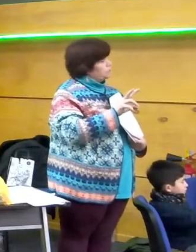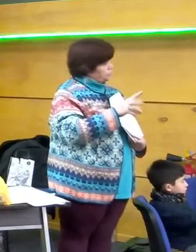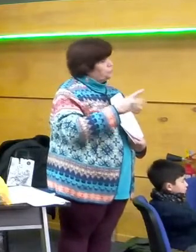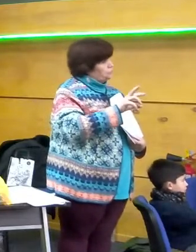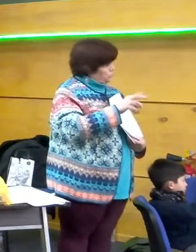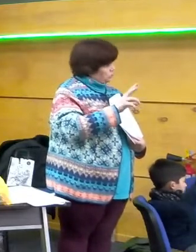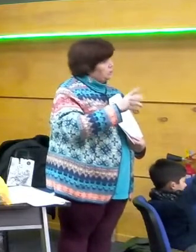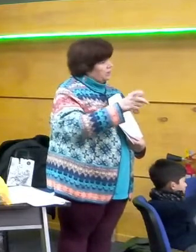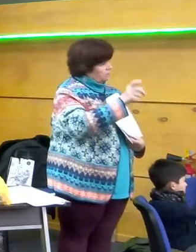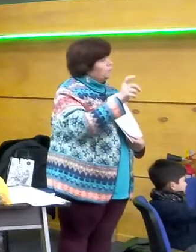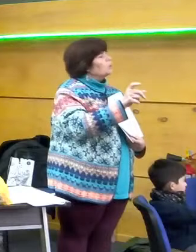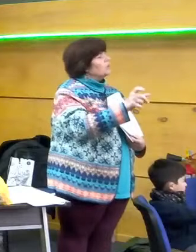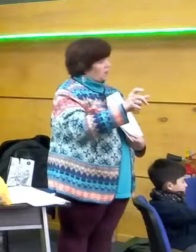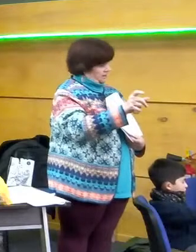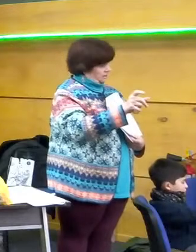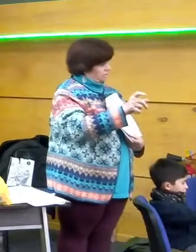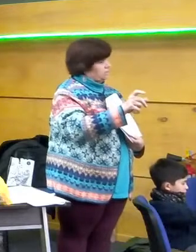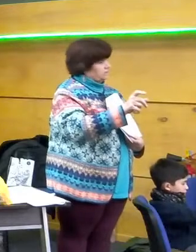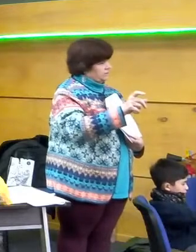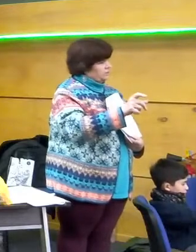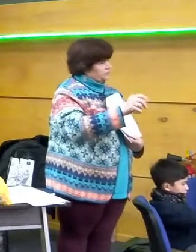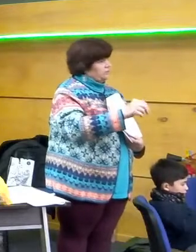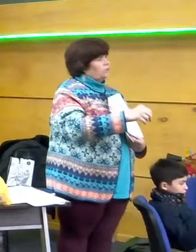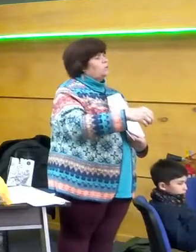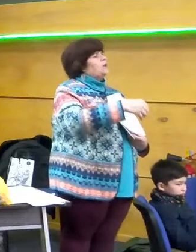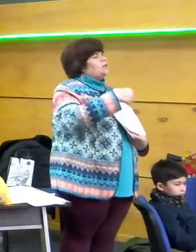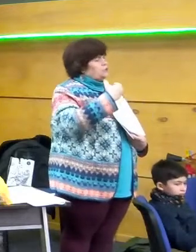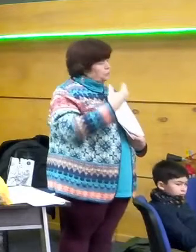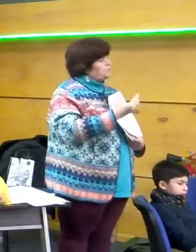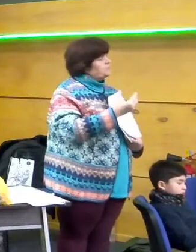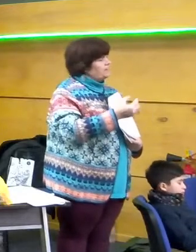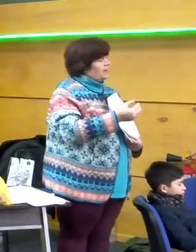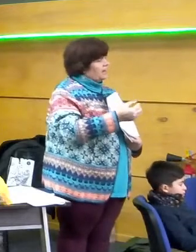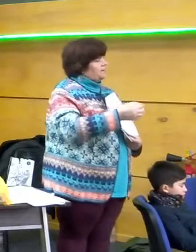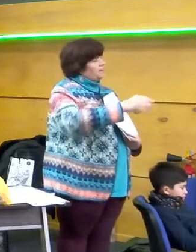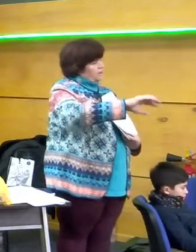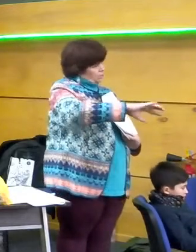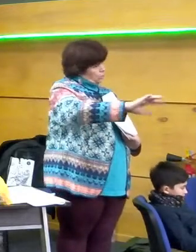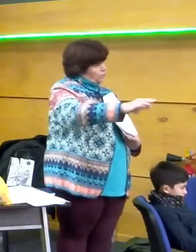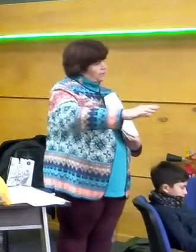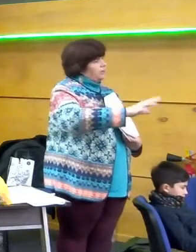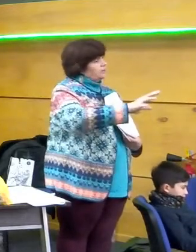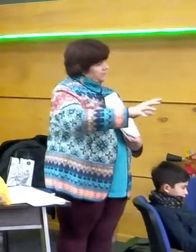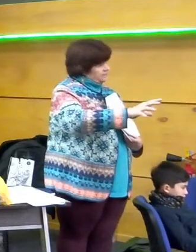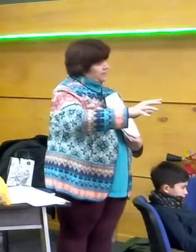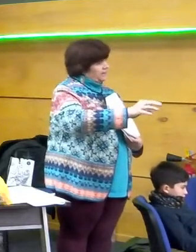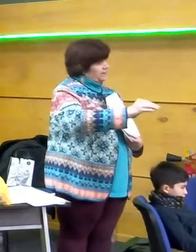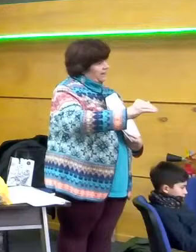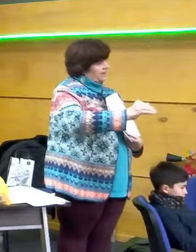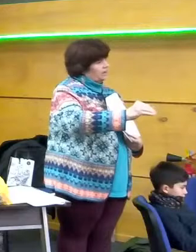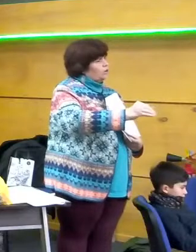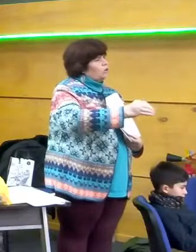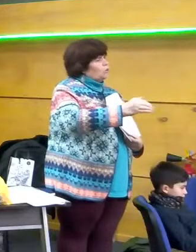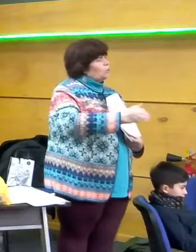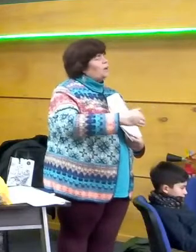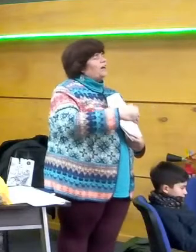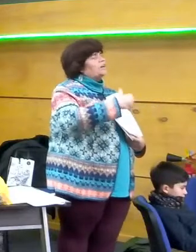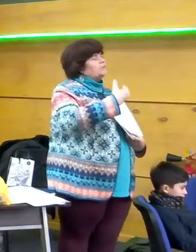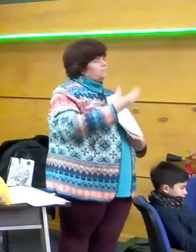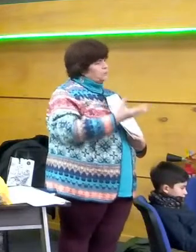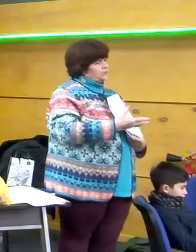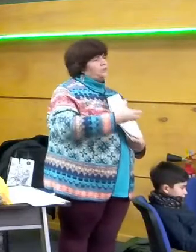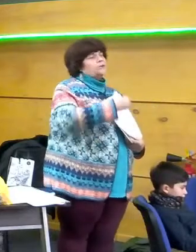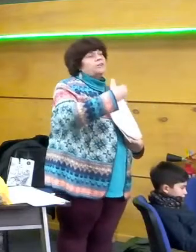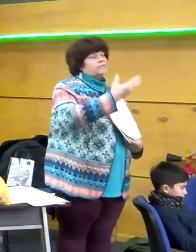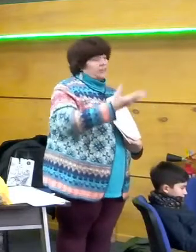1 or 2 per line. So you decide with a list like that where